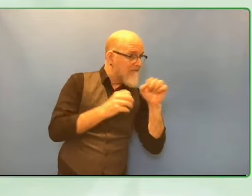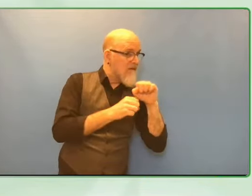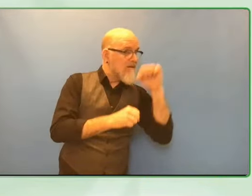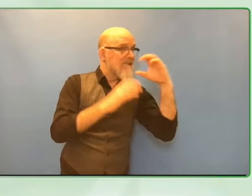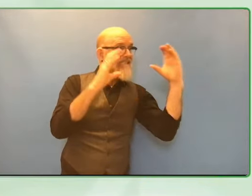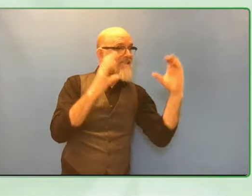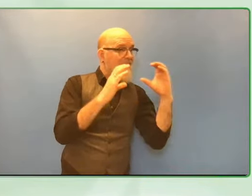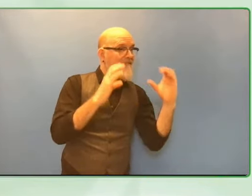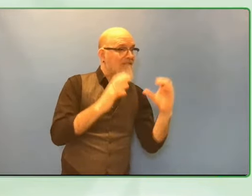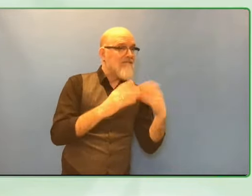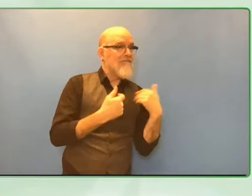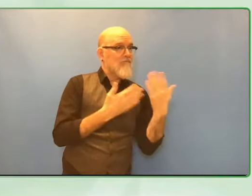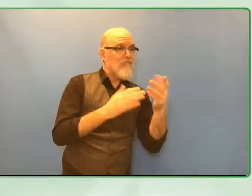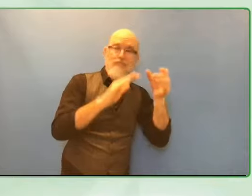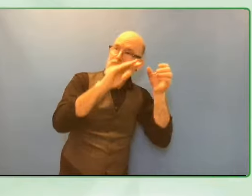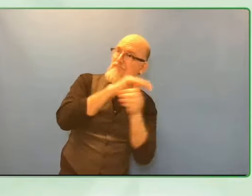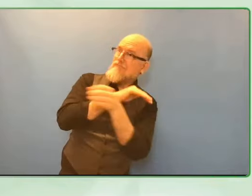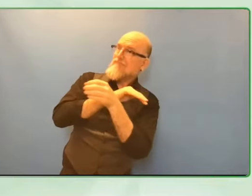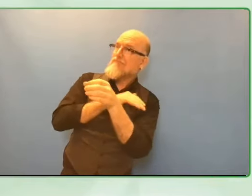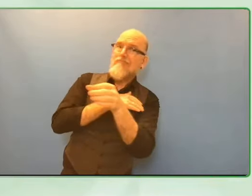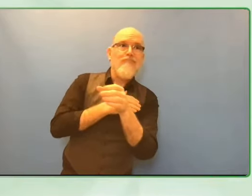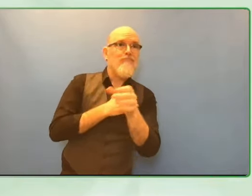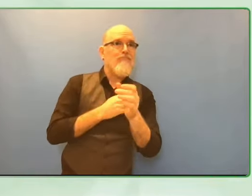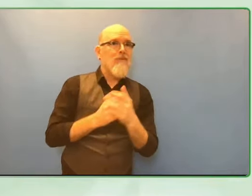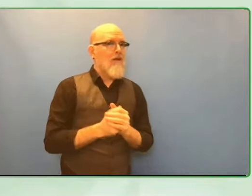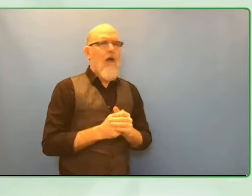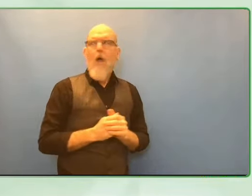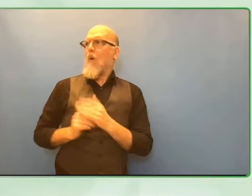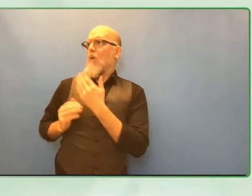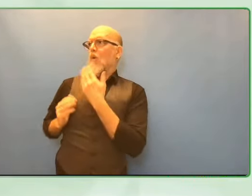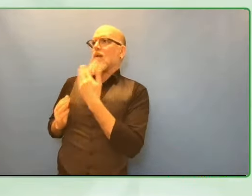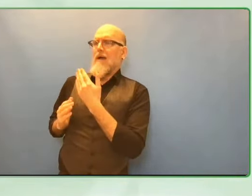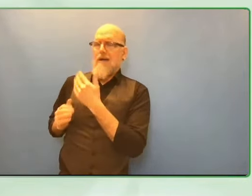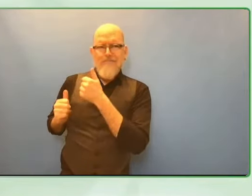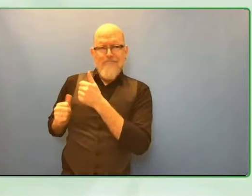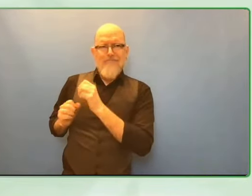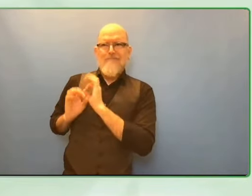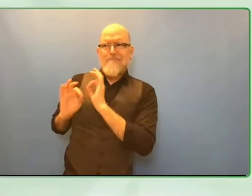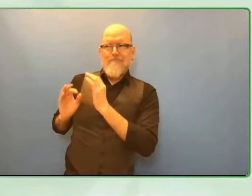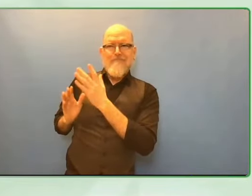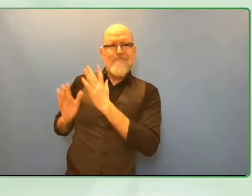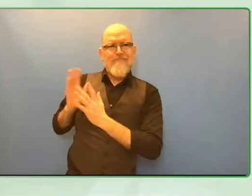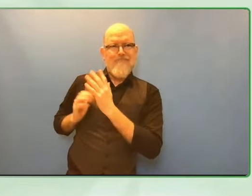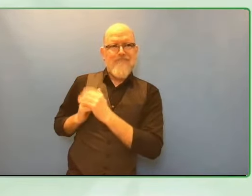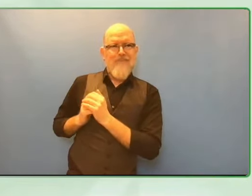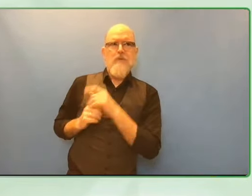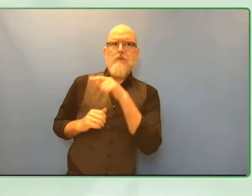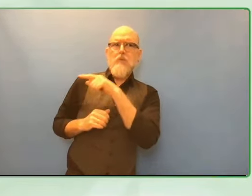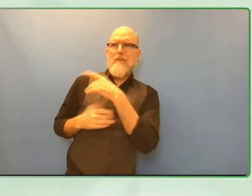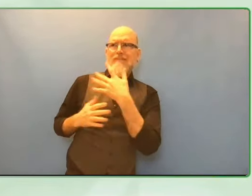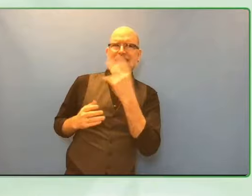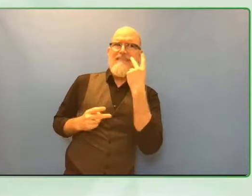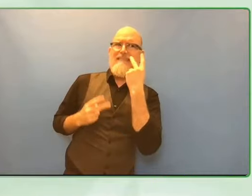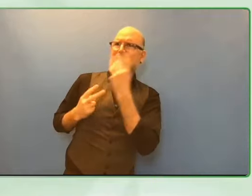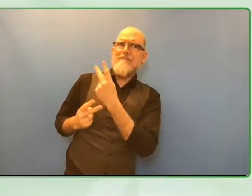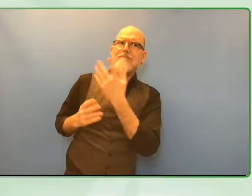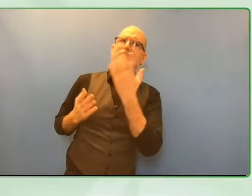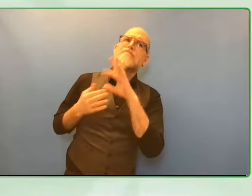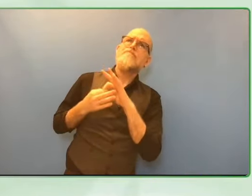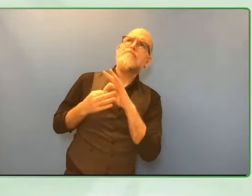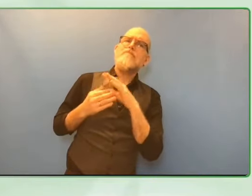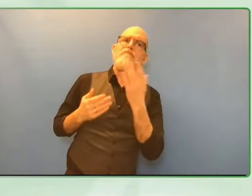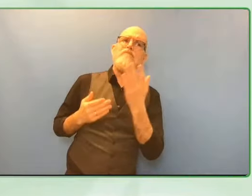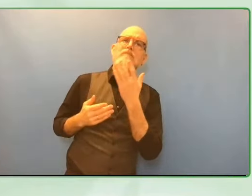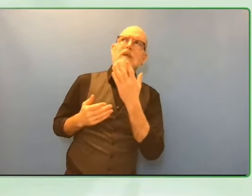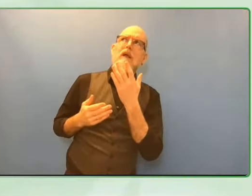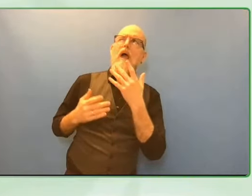on, how do you see what you're doing as addressing unemployment